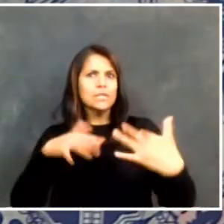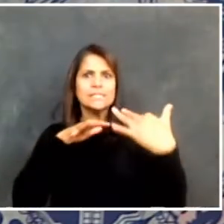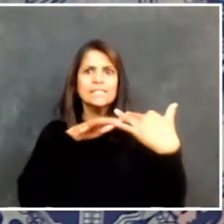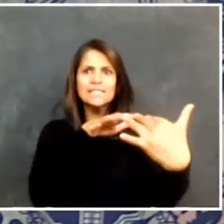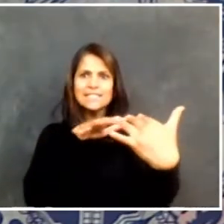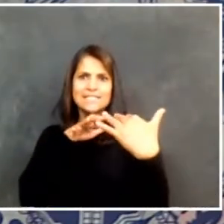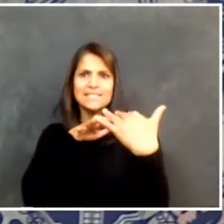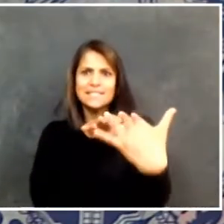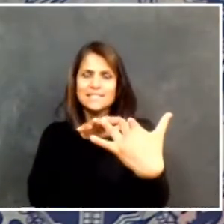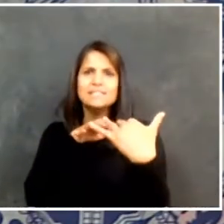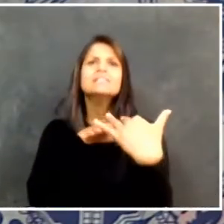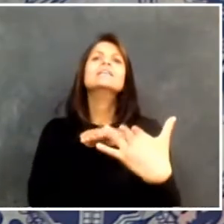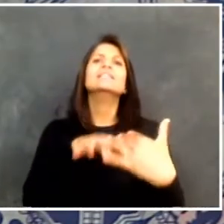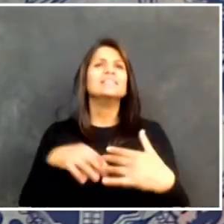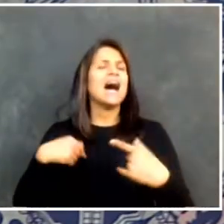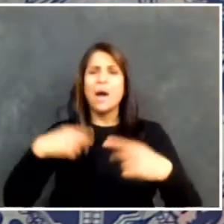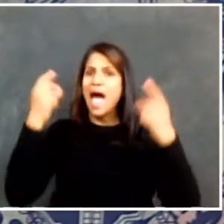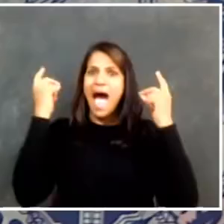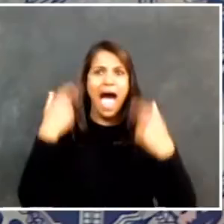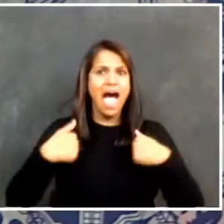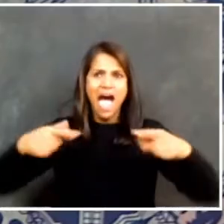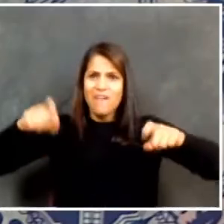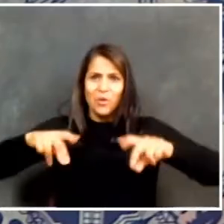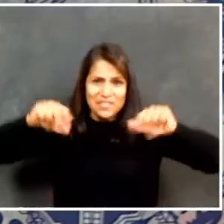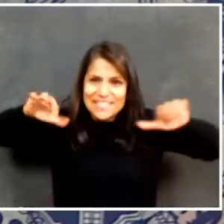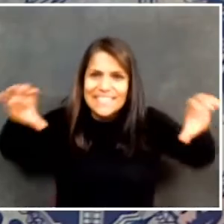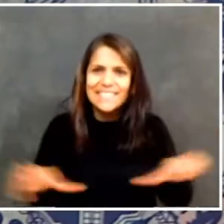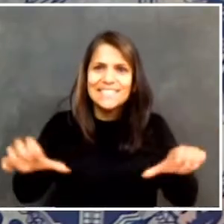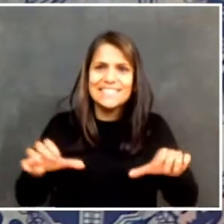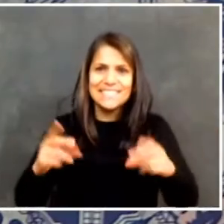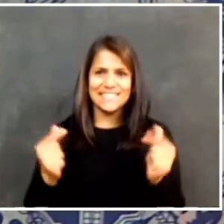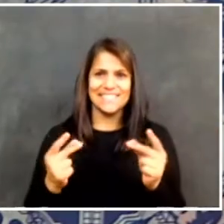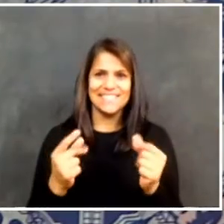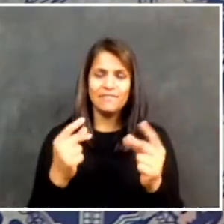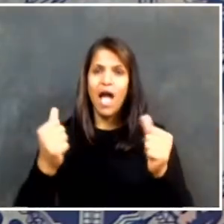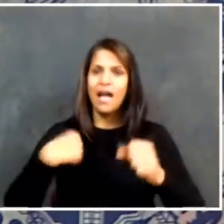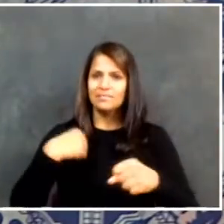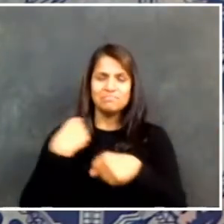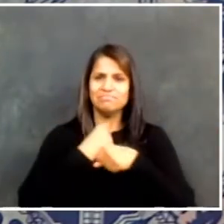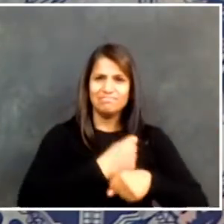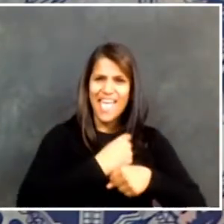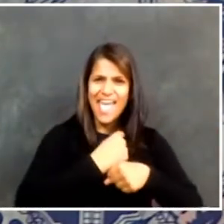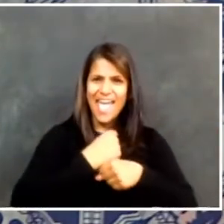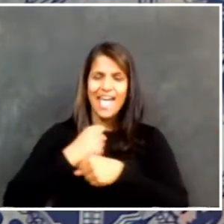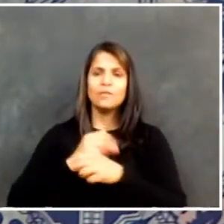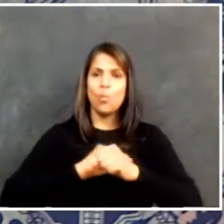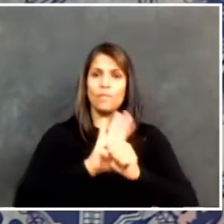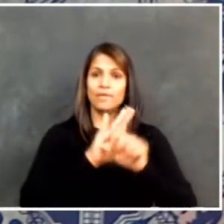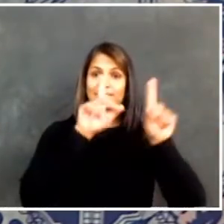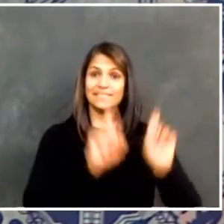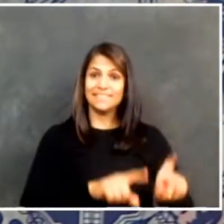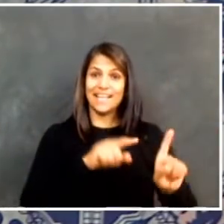terms of the face shields, in terms of the surgical gowns. Just a few days